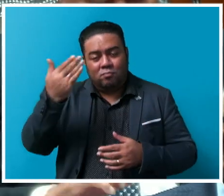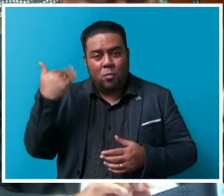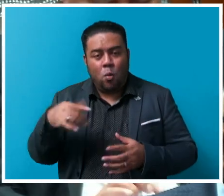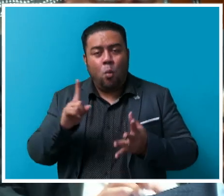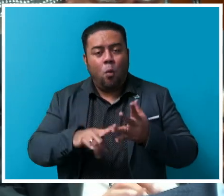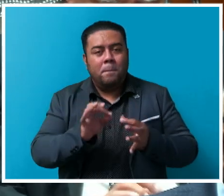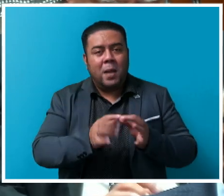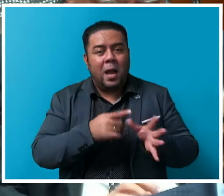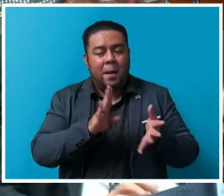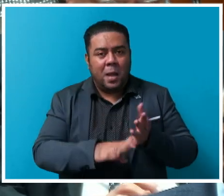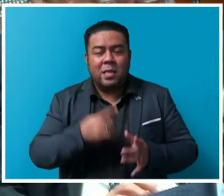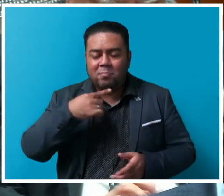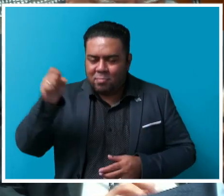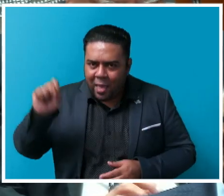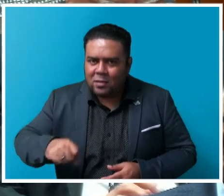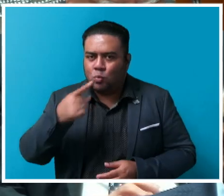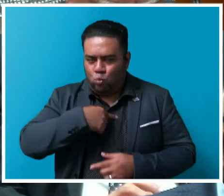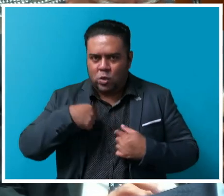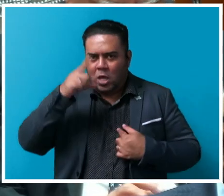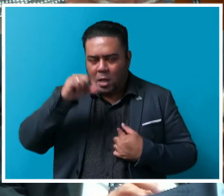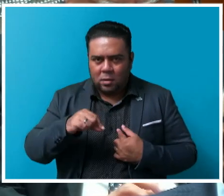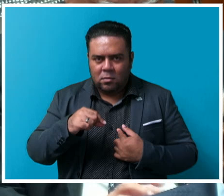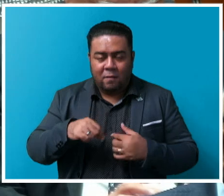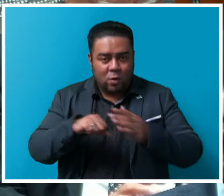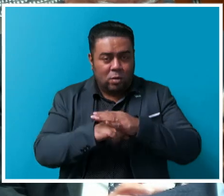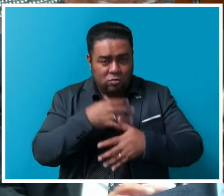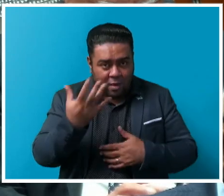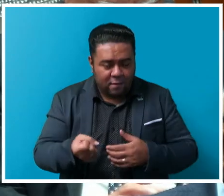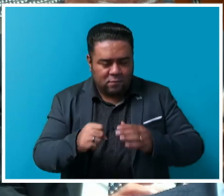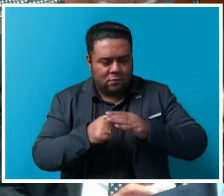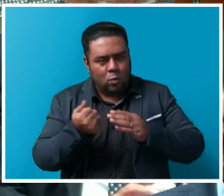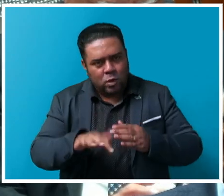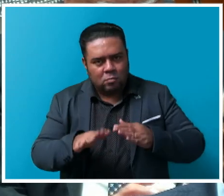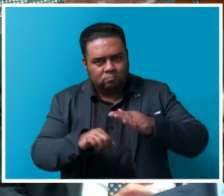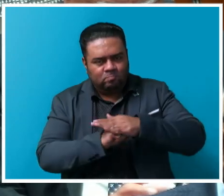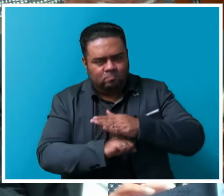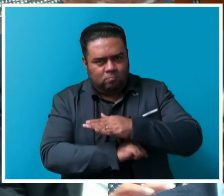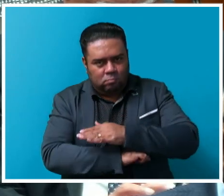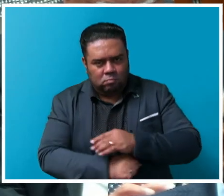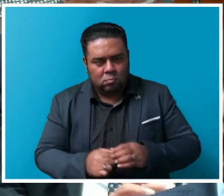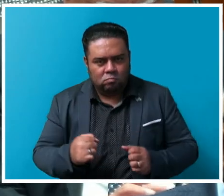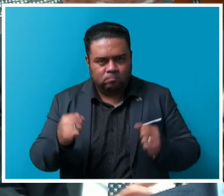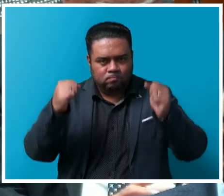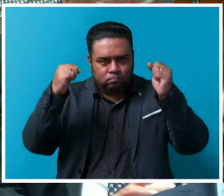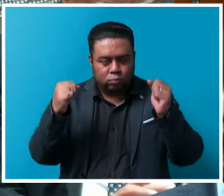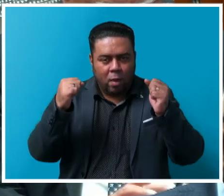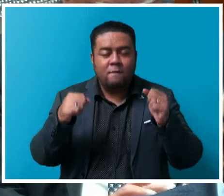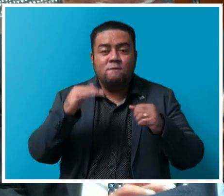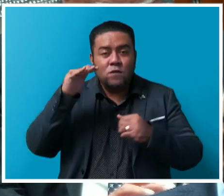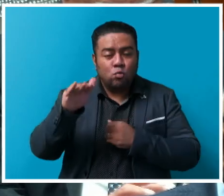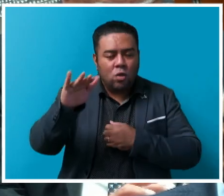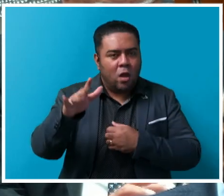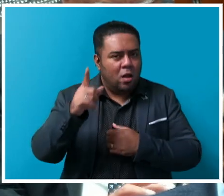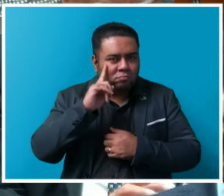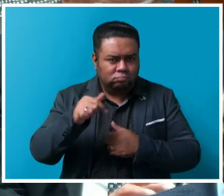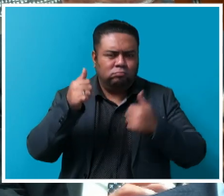we can. The foundations are being laid and are taking shape. The future looks promising.